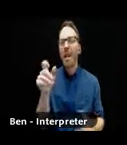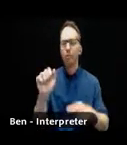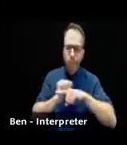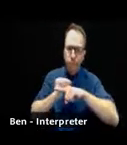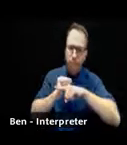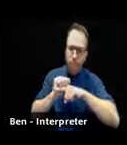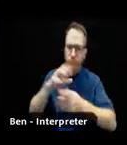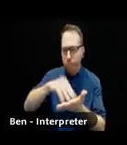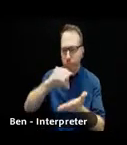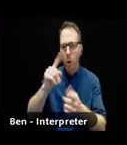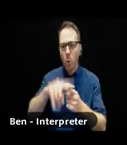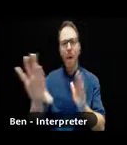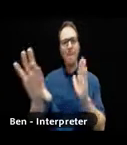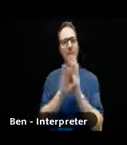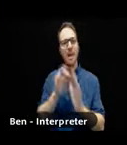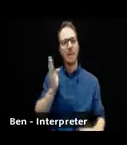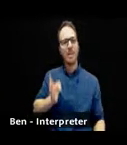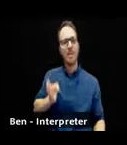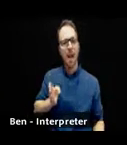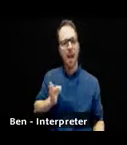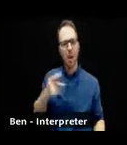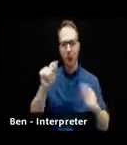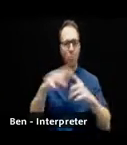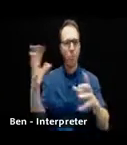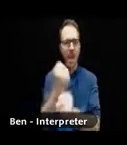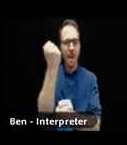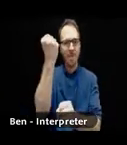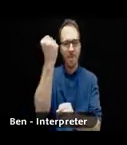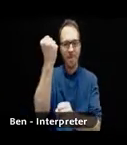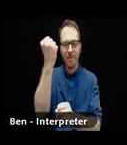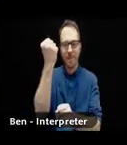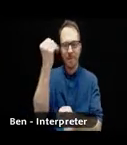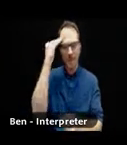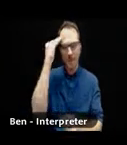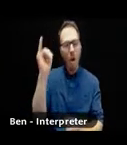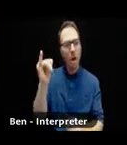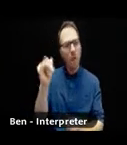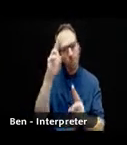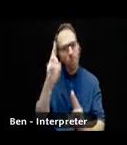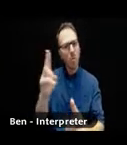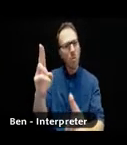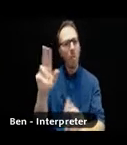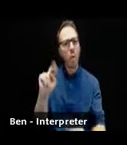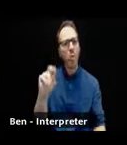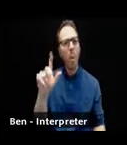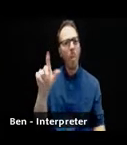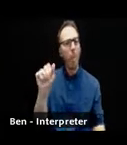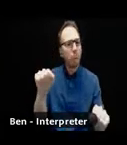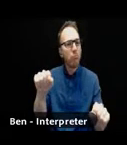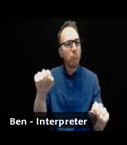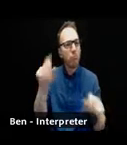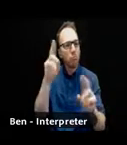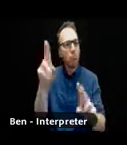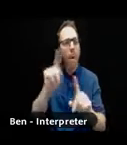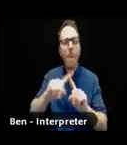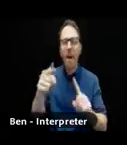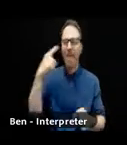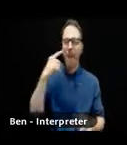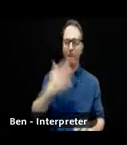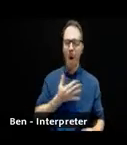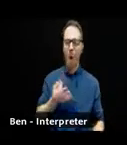pick a side and to win. And that's it. There's a noble thing in that. But when I think about sort of my